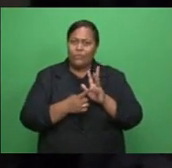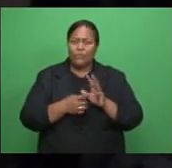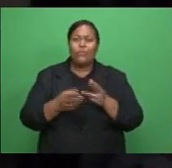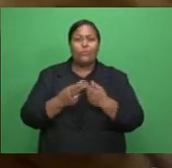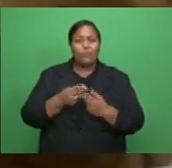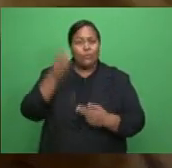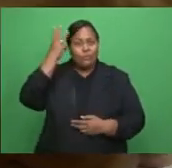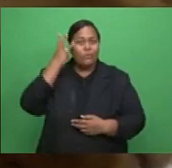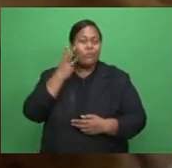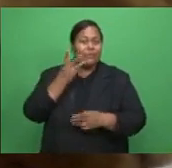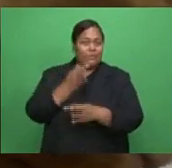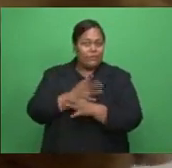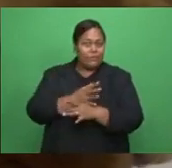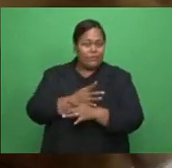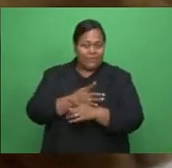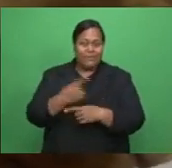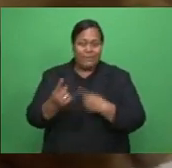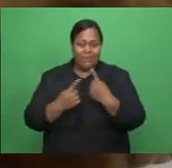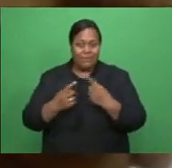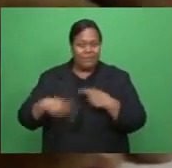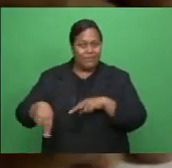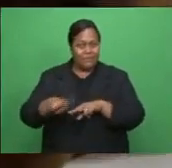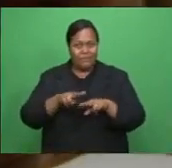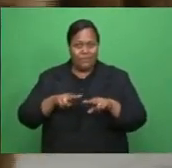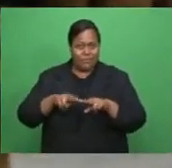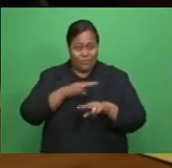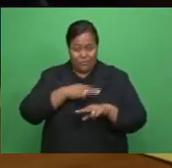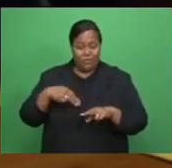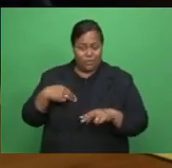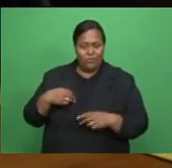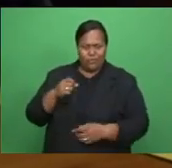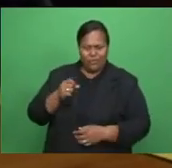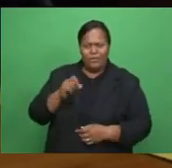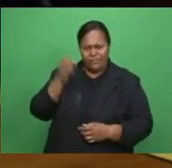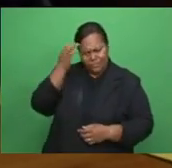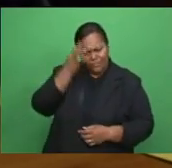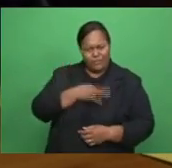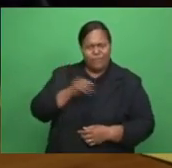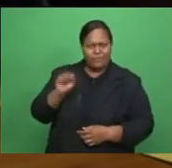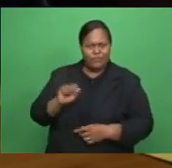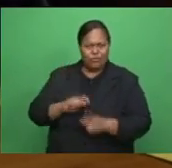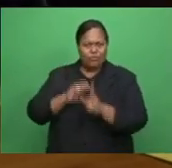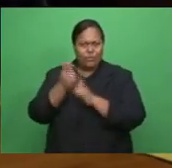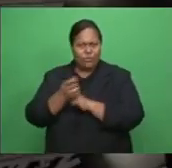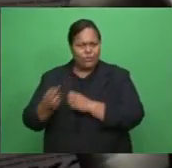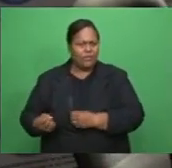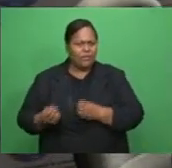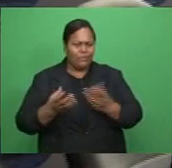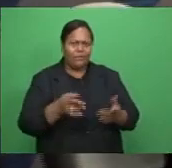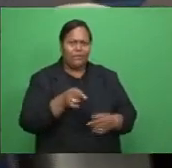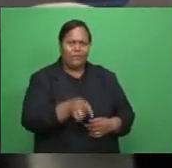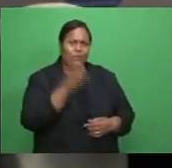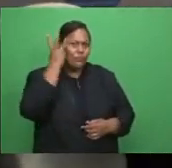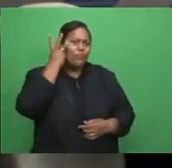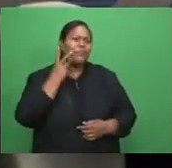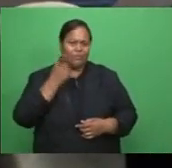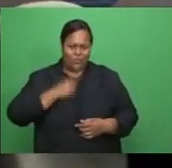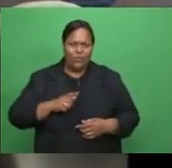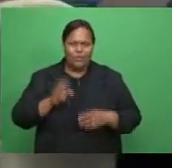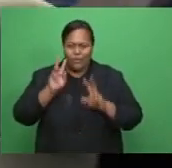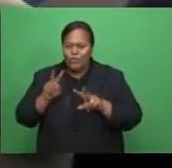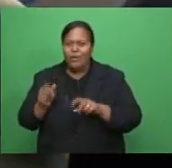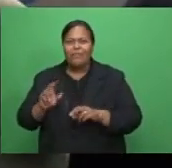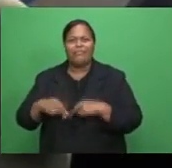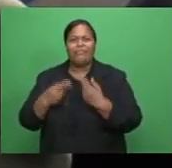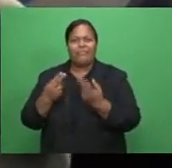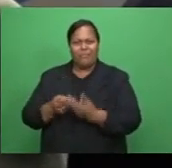Fiji. The ministry believes there is a shift from a traditional involvement of women as providers of sustenance for families to a more